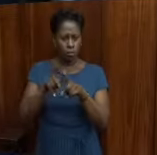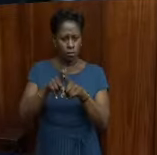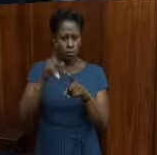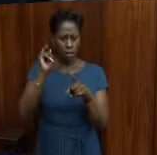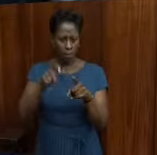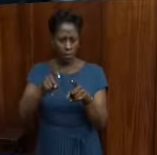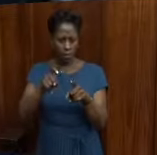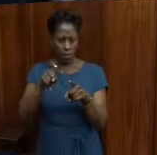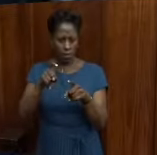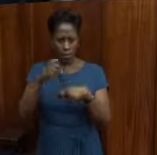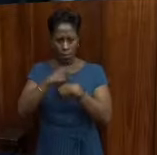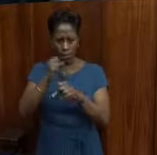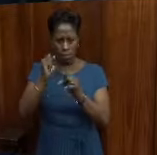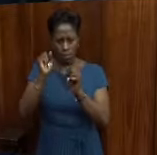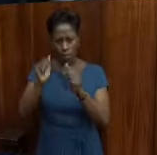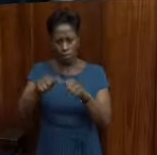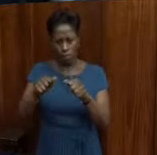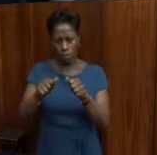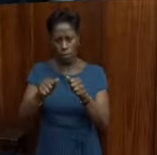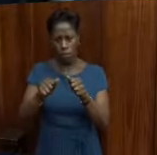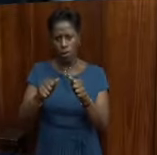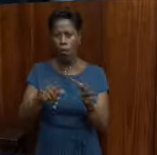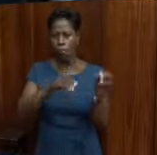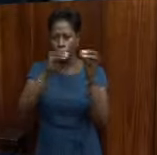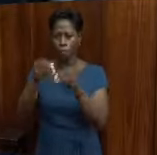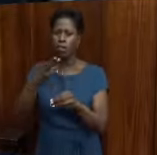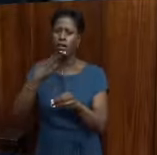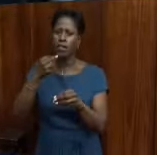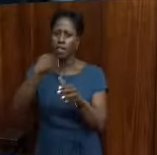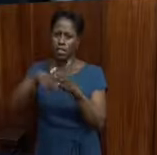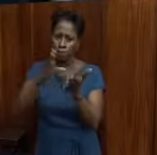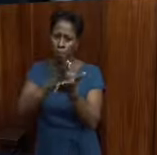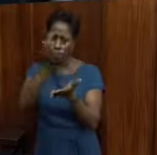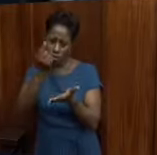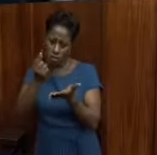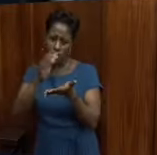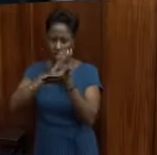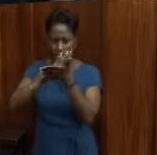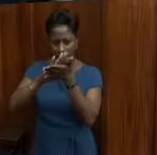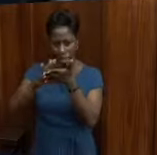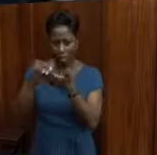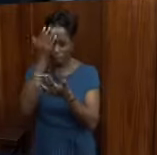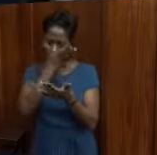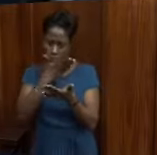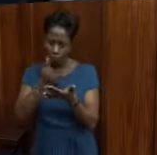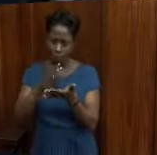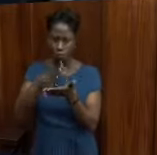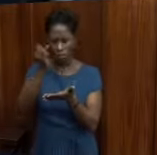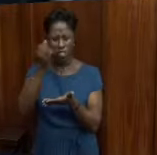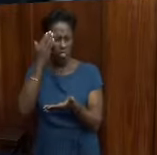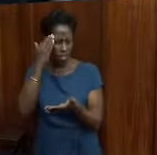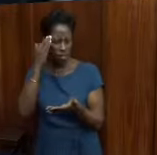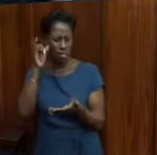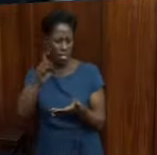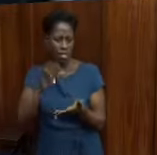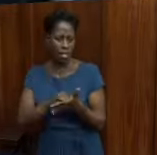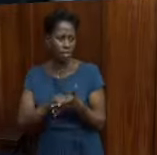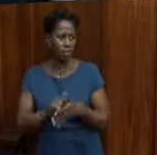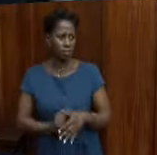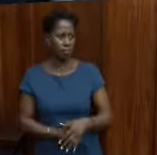support of non-governmental organizations like JEF, will work towards the expansion of the sector.